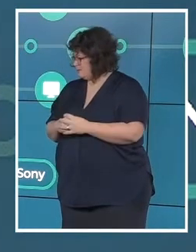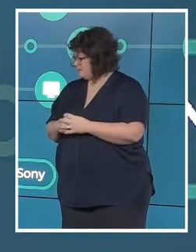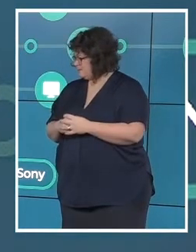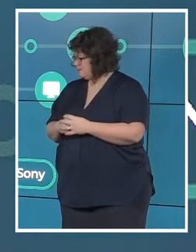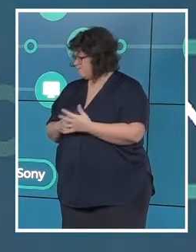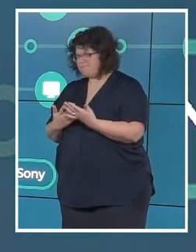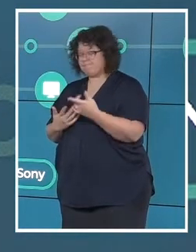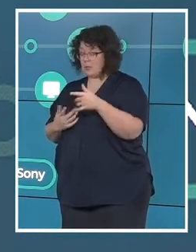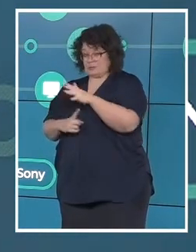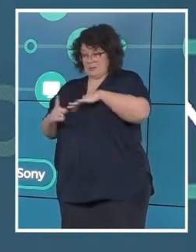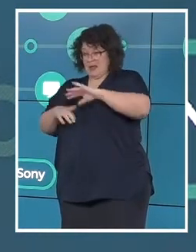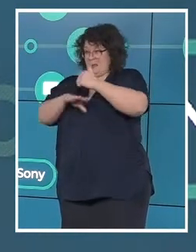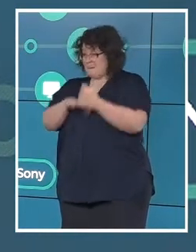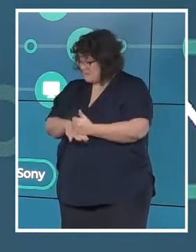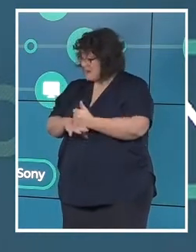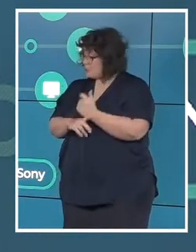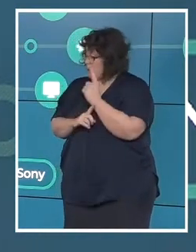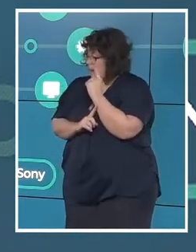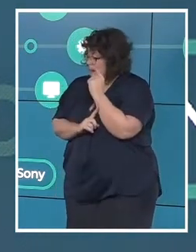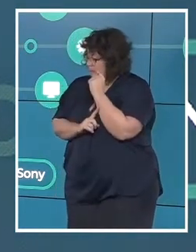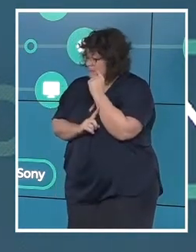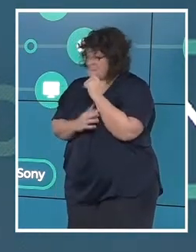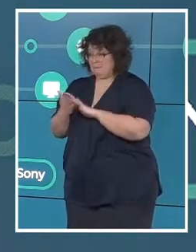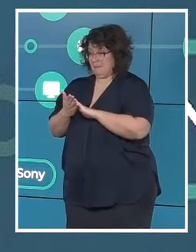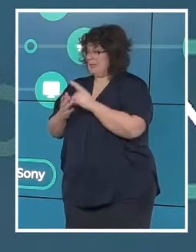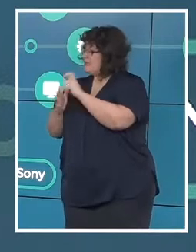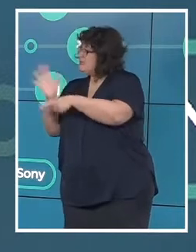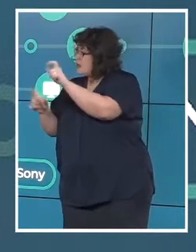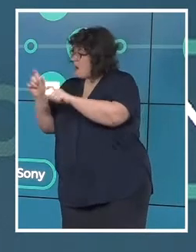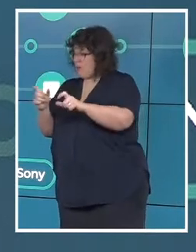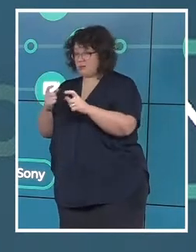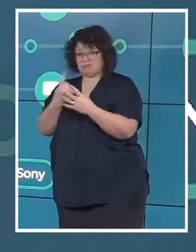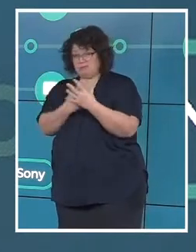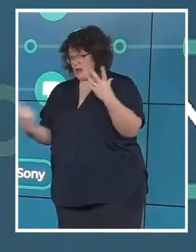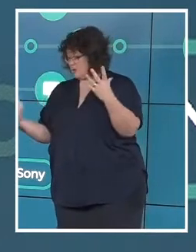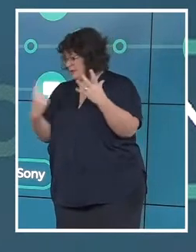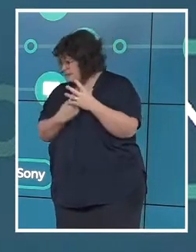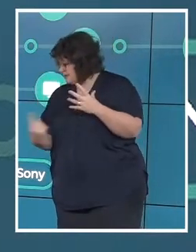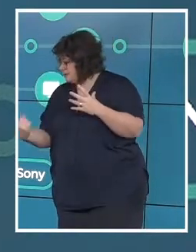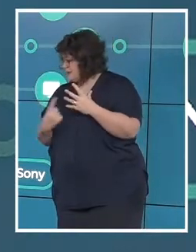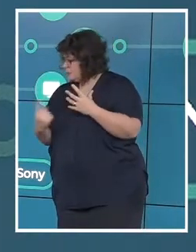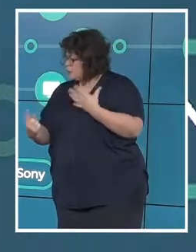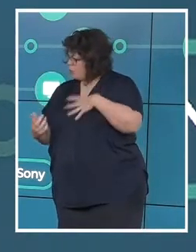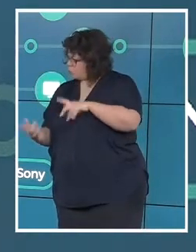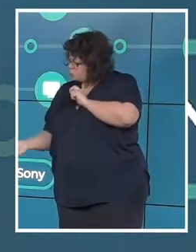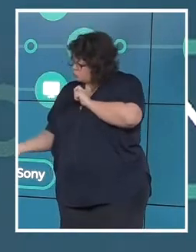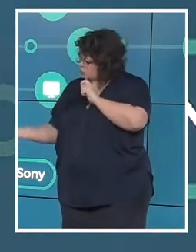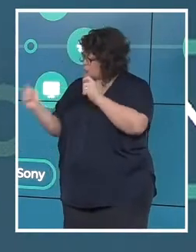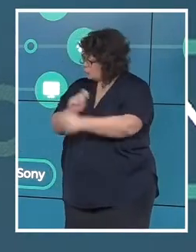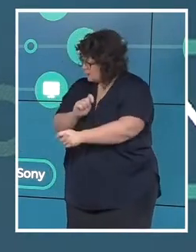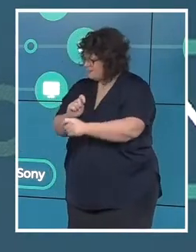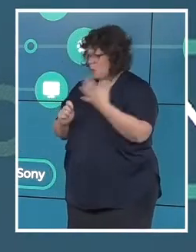I want to shift to seeing disability as an opportunity for innovation. People with disabilities are